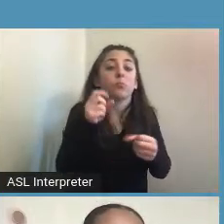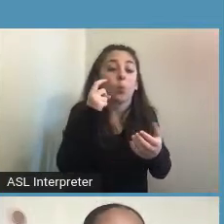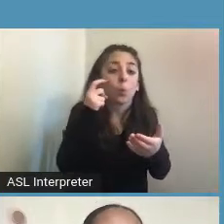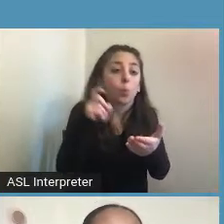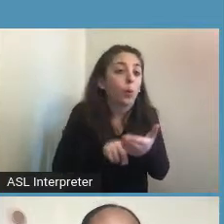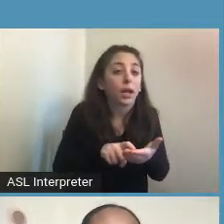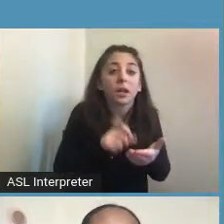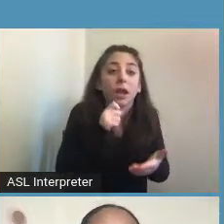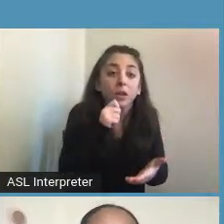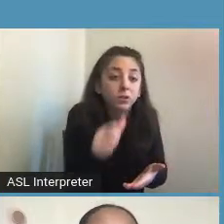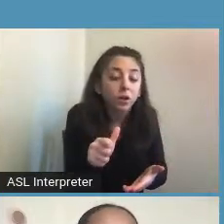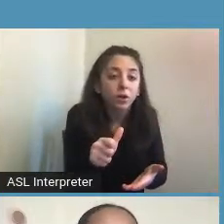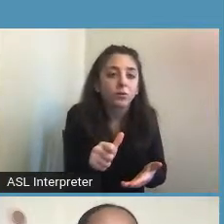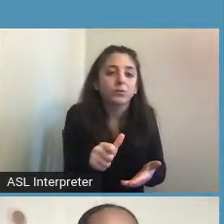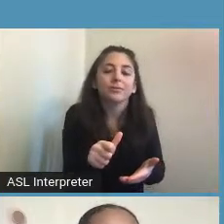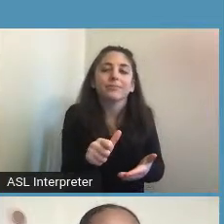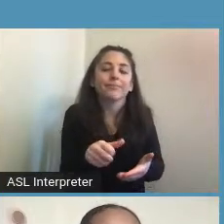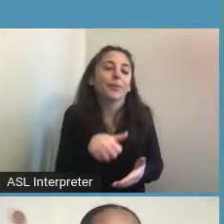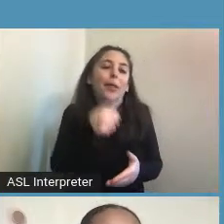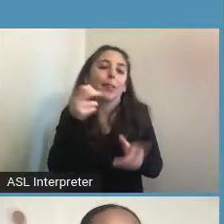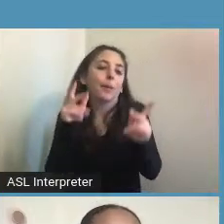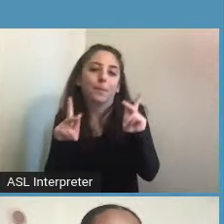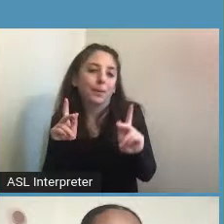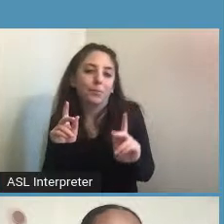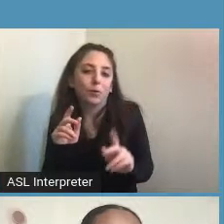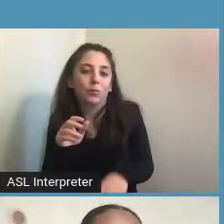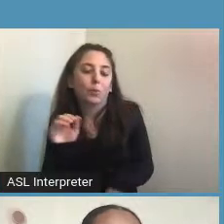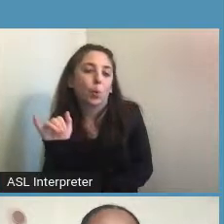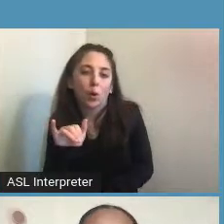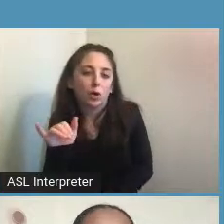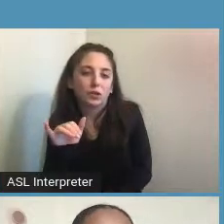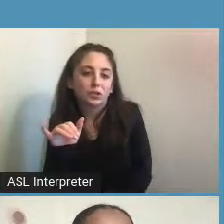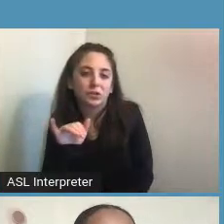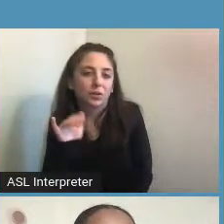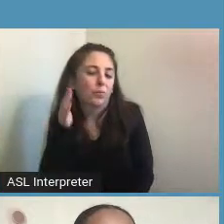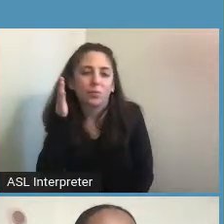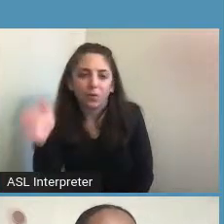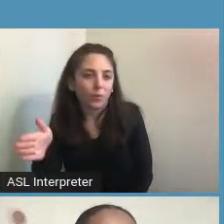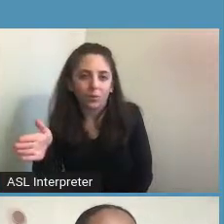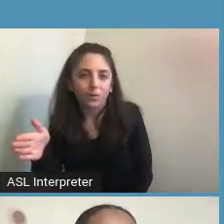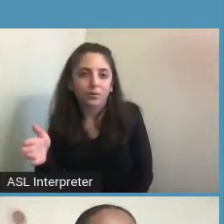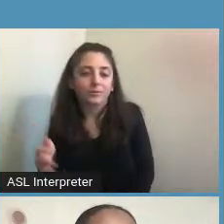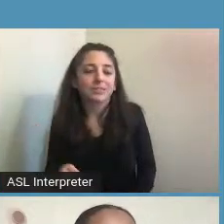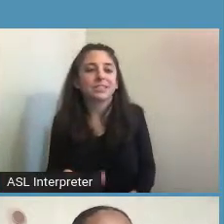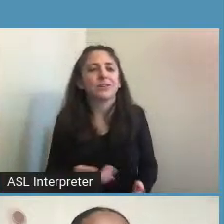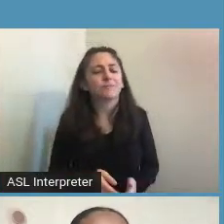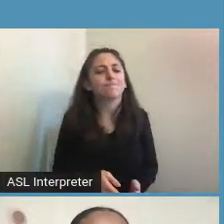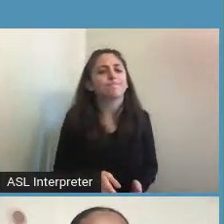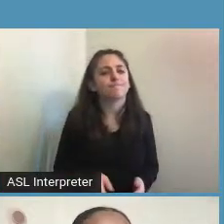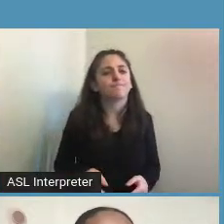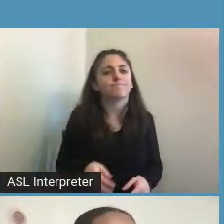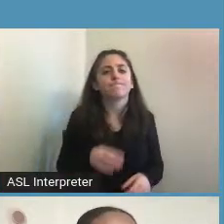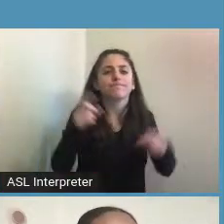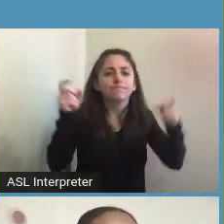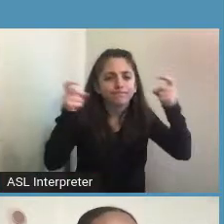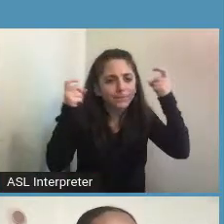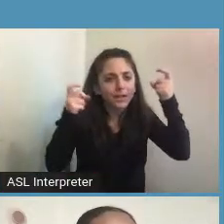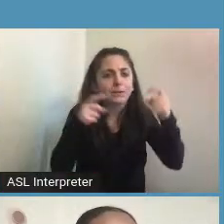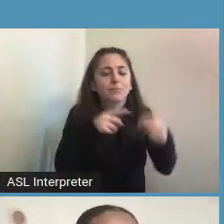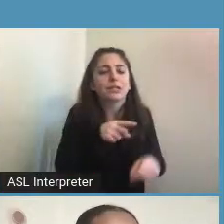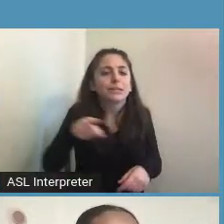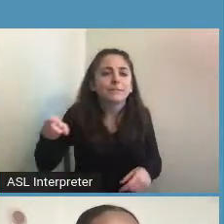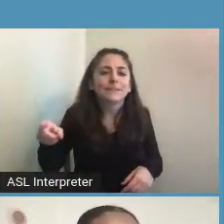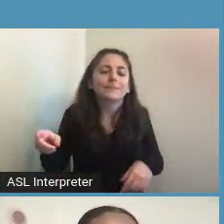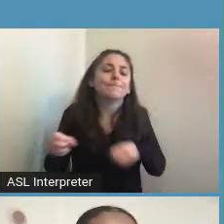to. So please always celebrate yourself. Do something kind for yourself, like give yourself a hug